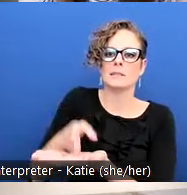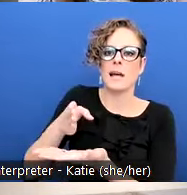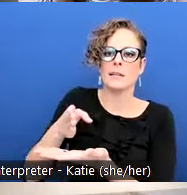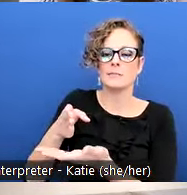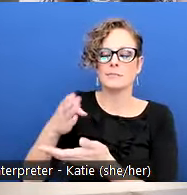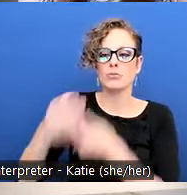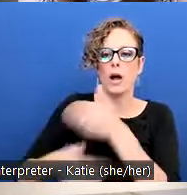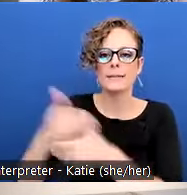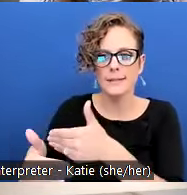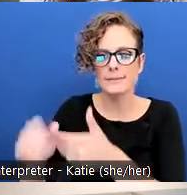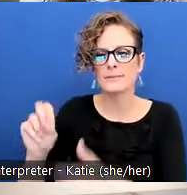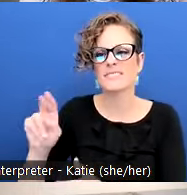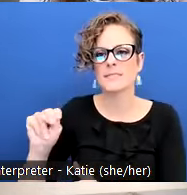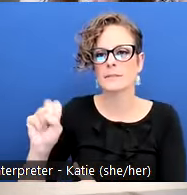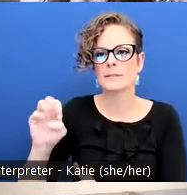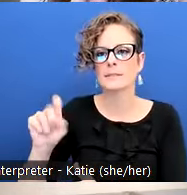more with the next bill.